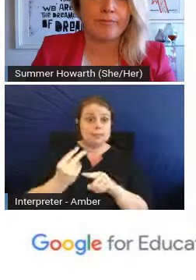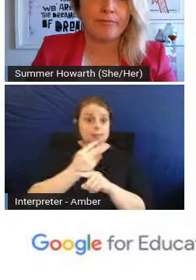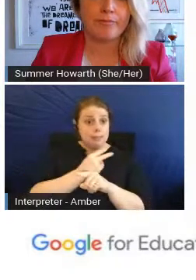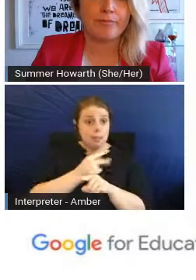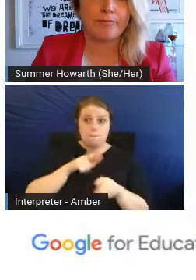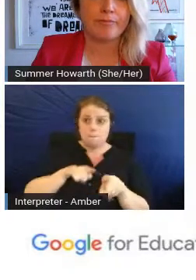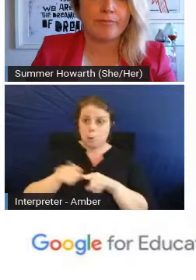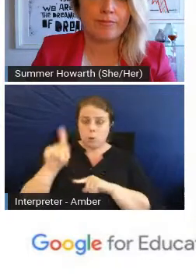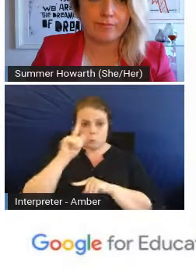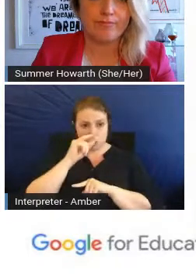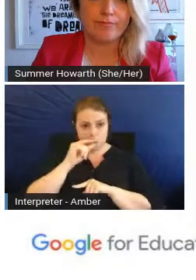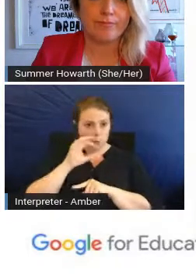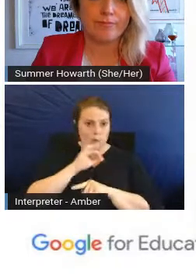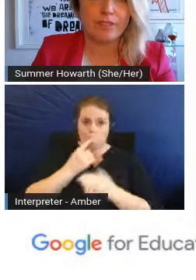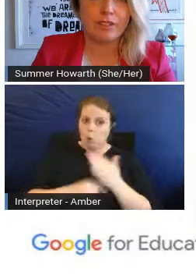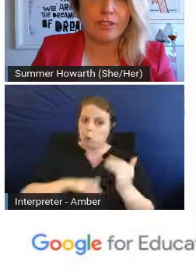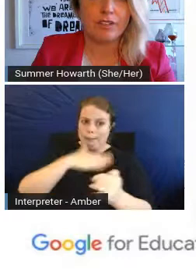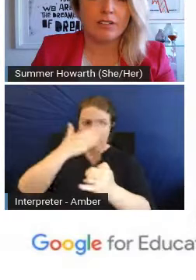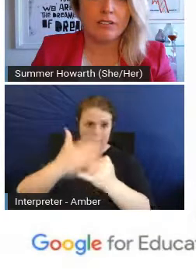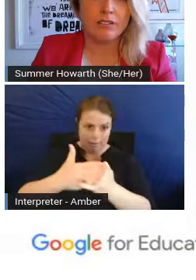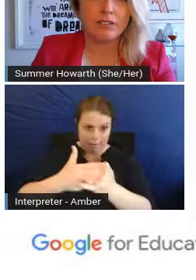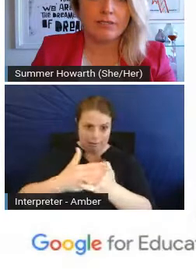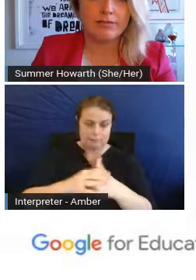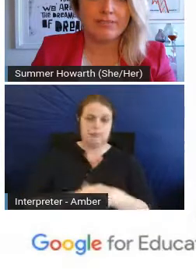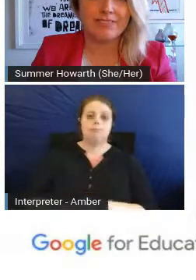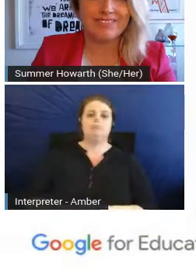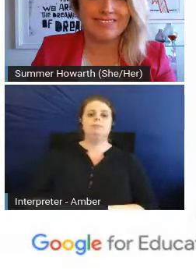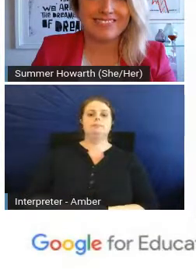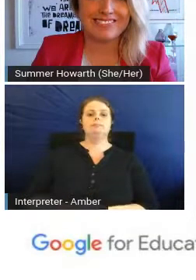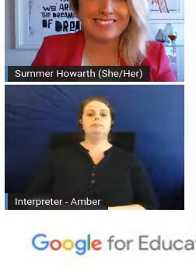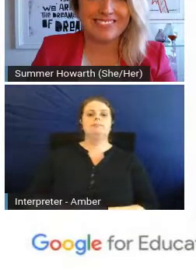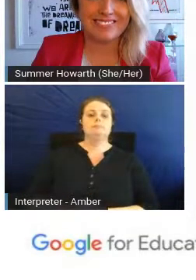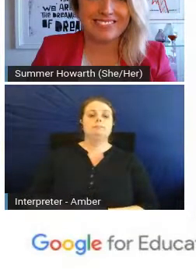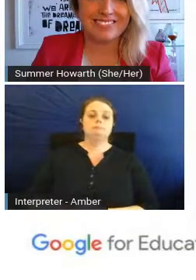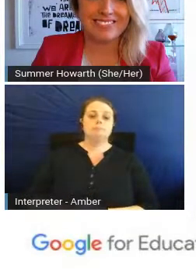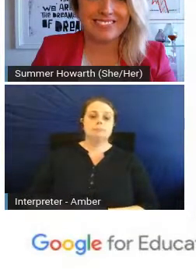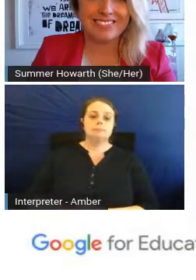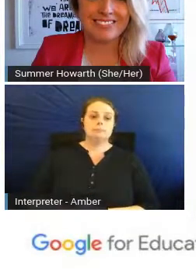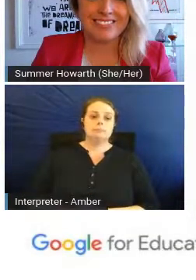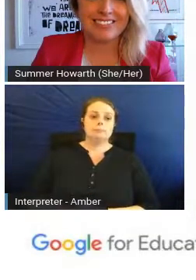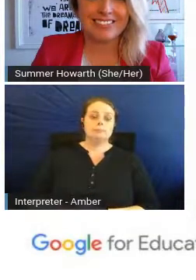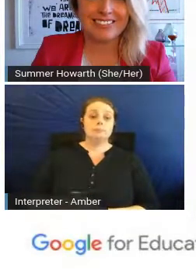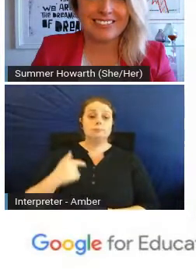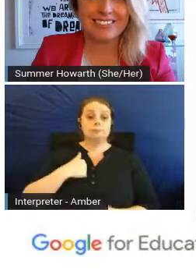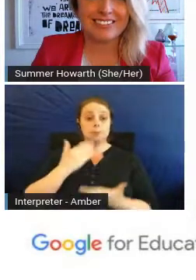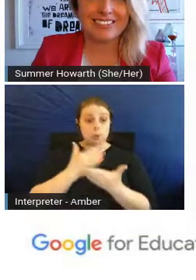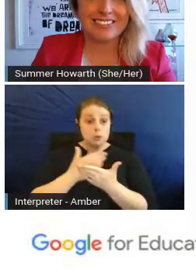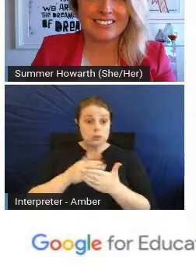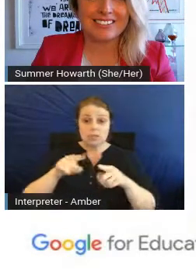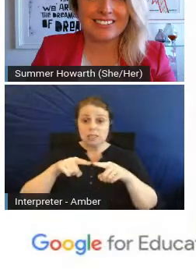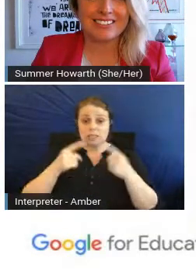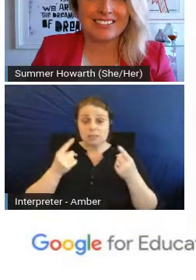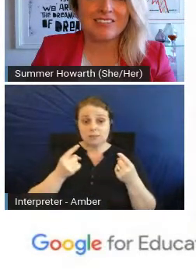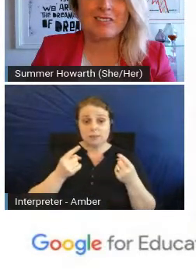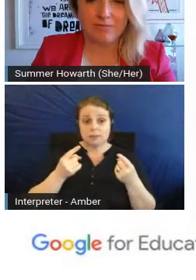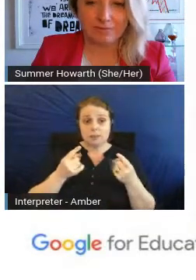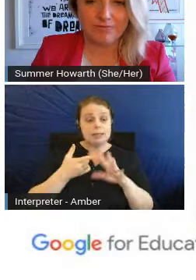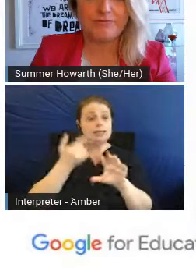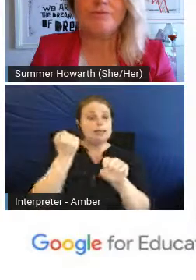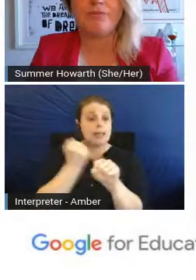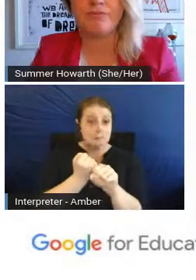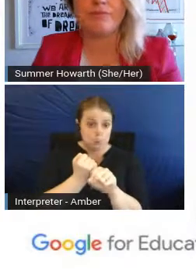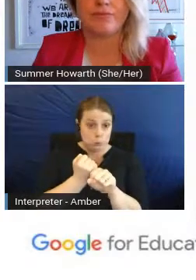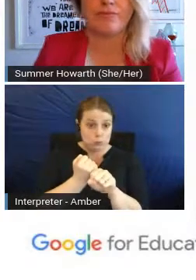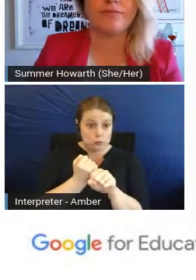of it. So what I'm going to do is to share some share some examples of these and